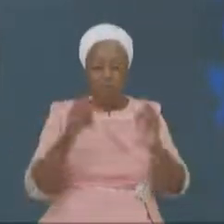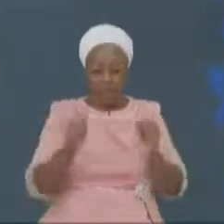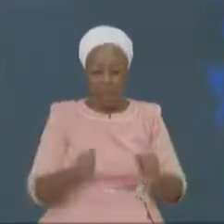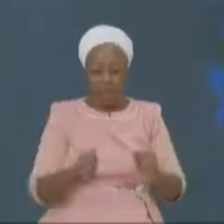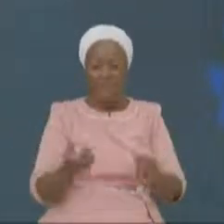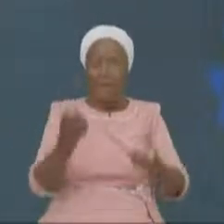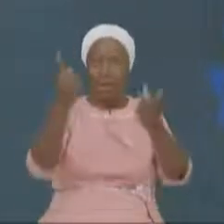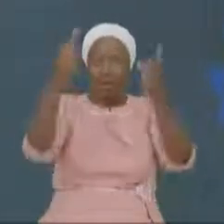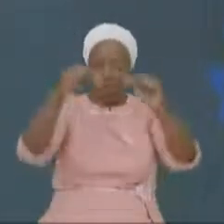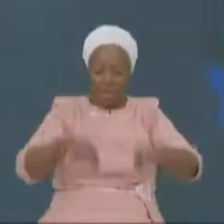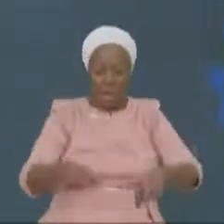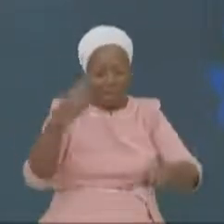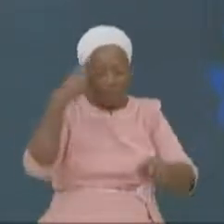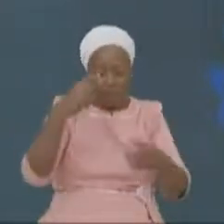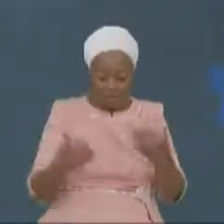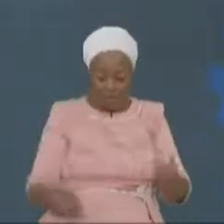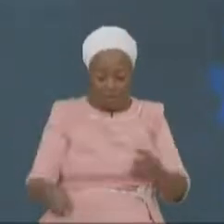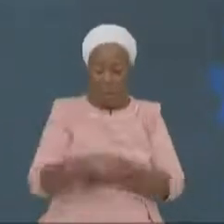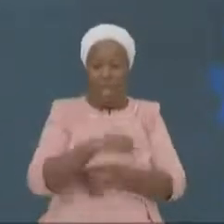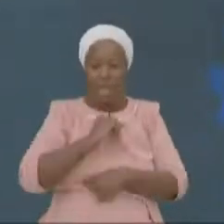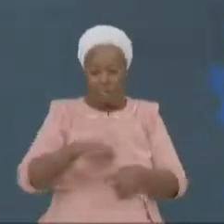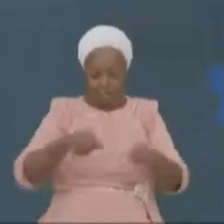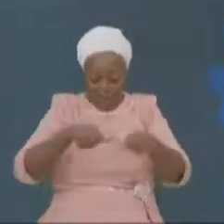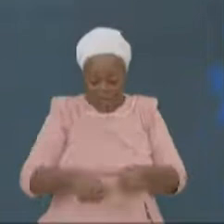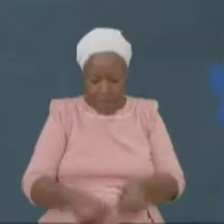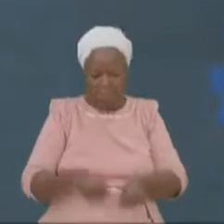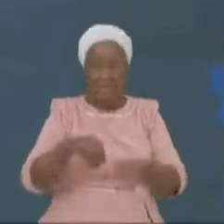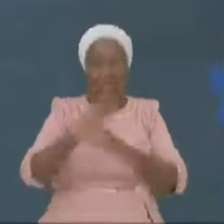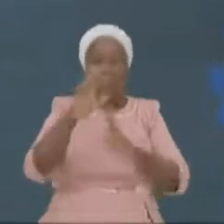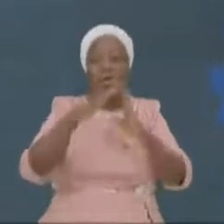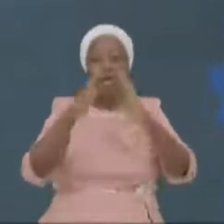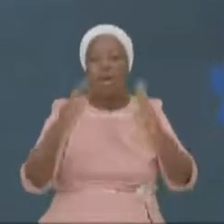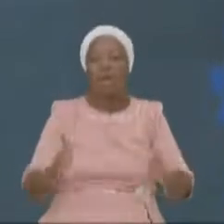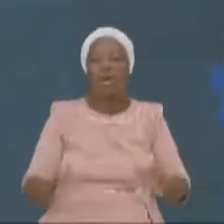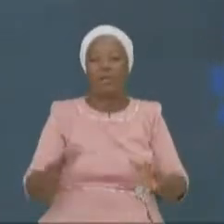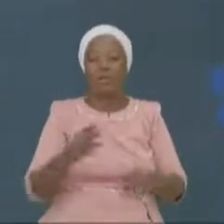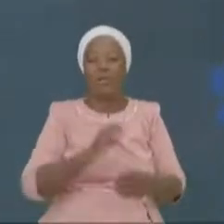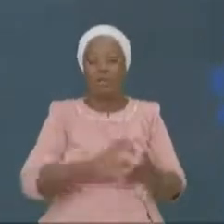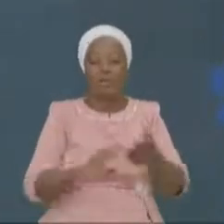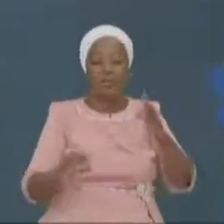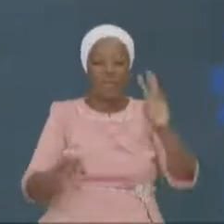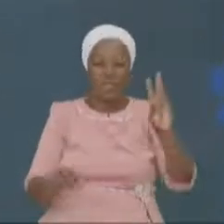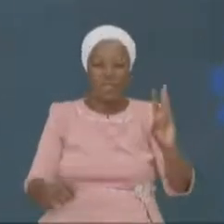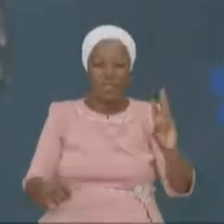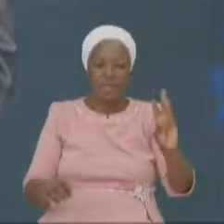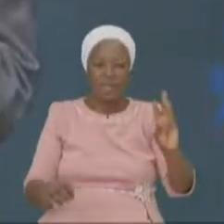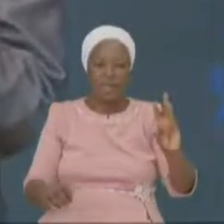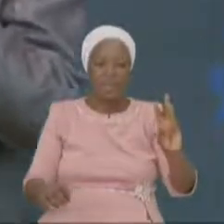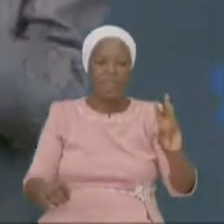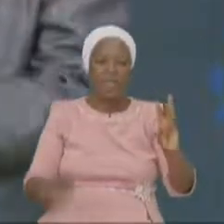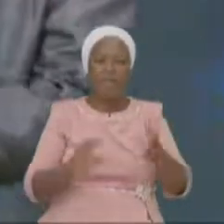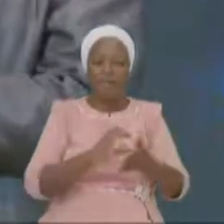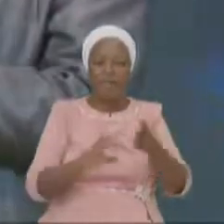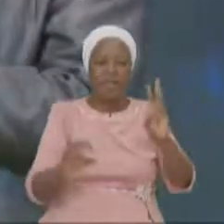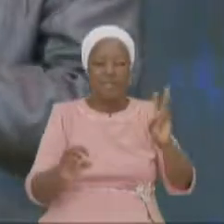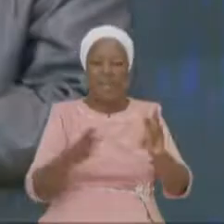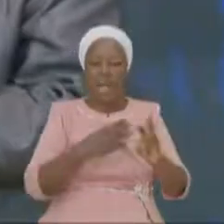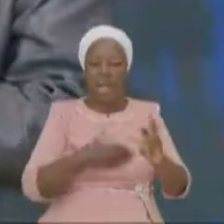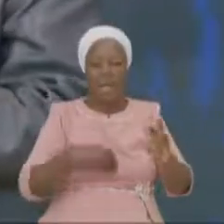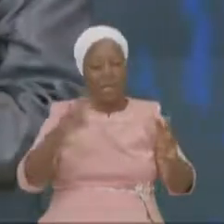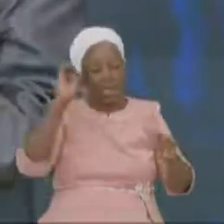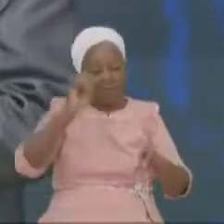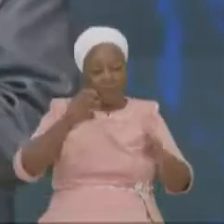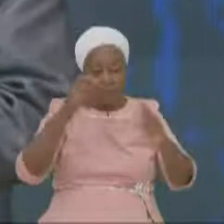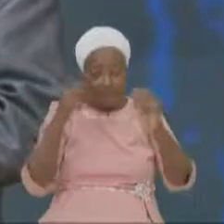today I must abide at thy house. And then in verse 6, it tells us in verse 6, and he made